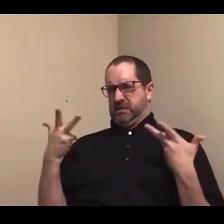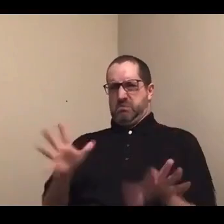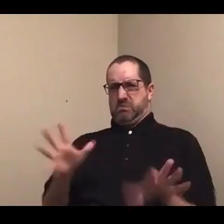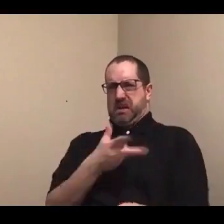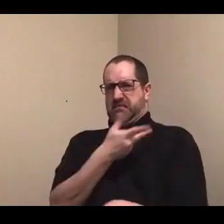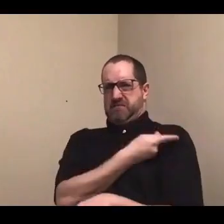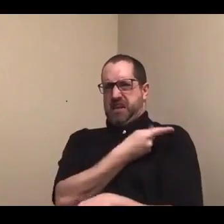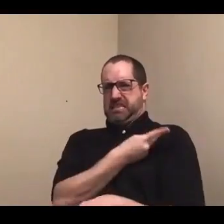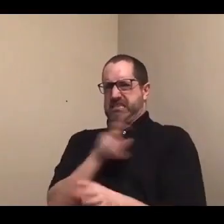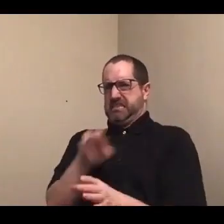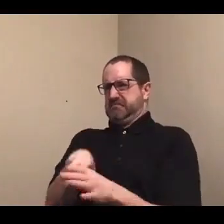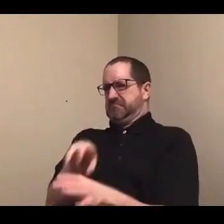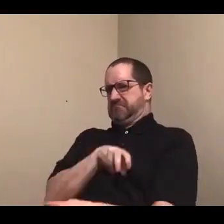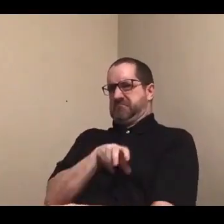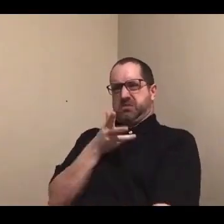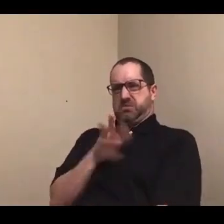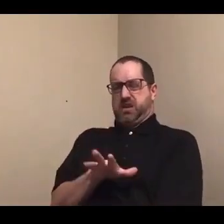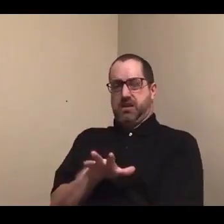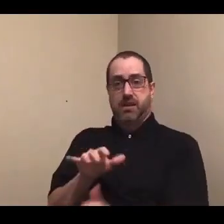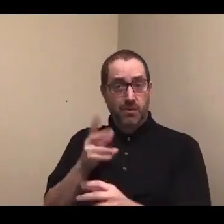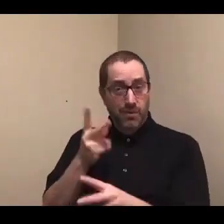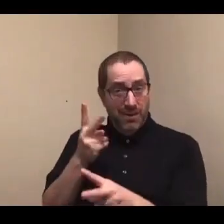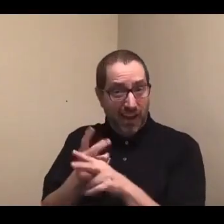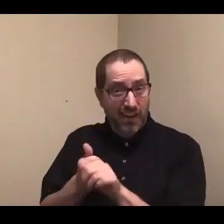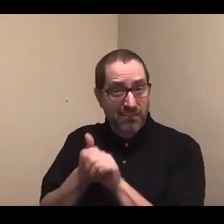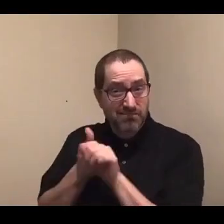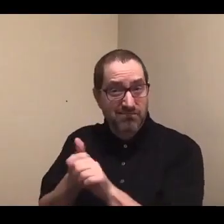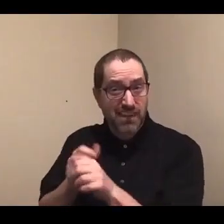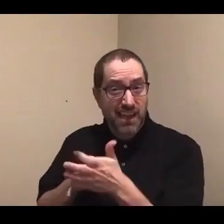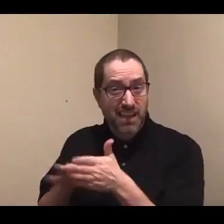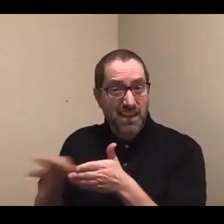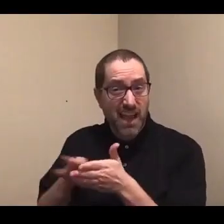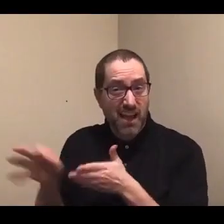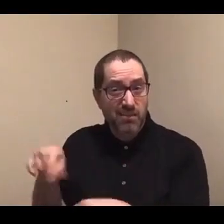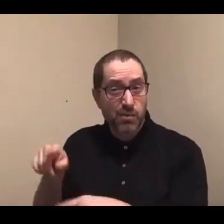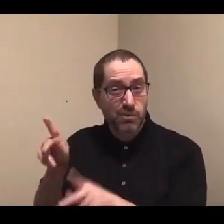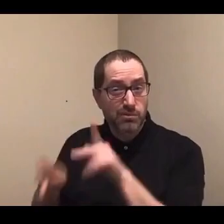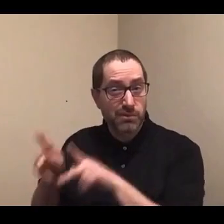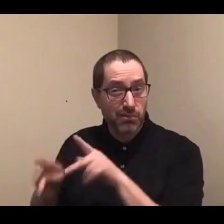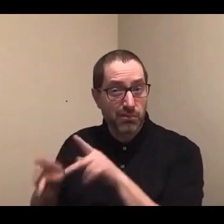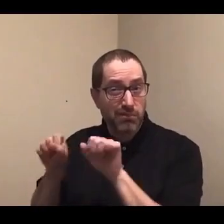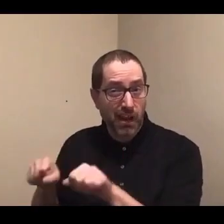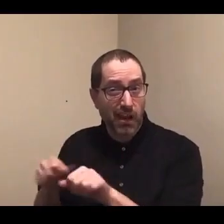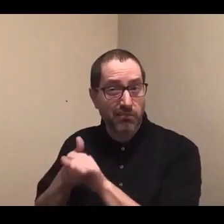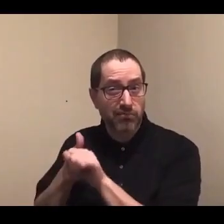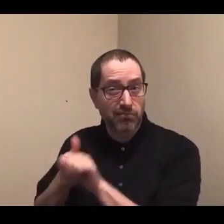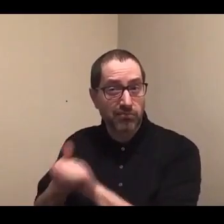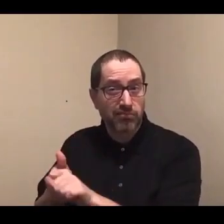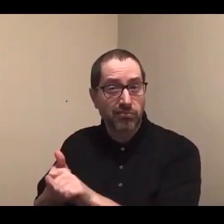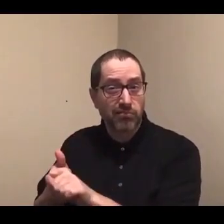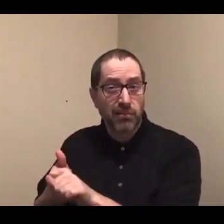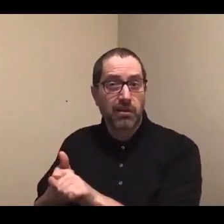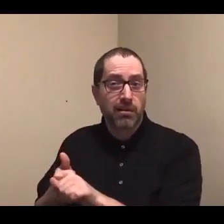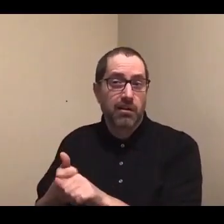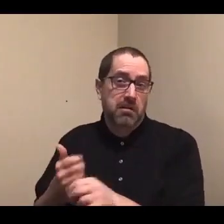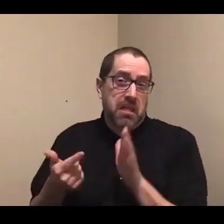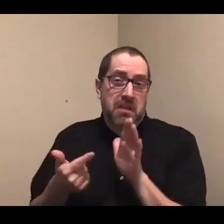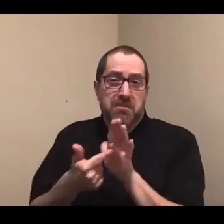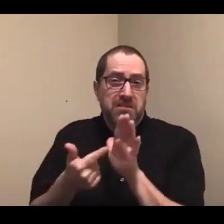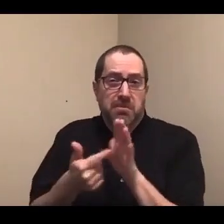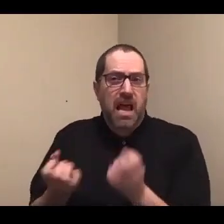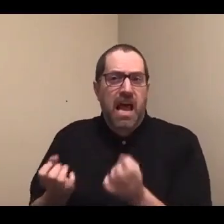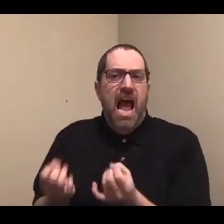but any way that the health authority is going to be kind of watching that? Or how many, to get a sense of how many people may not actually